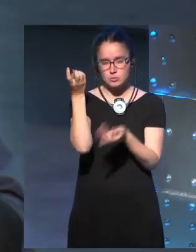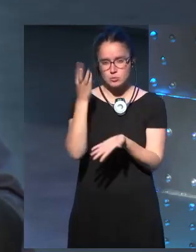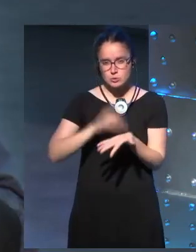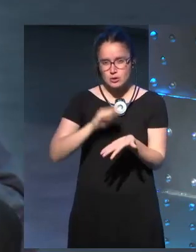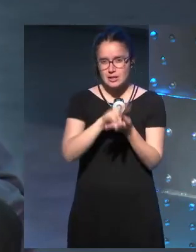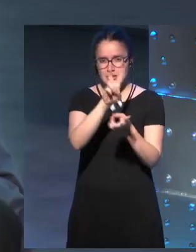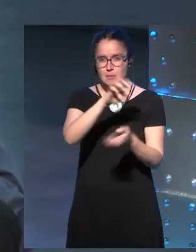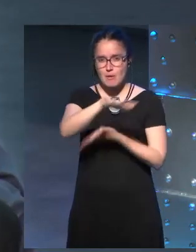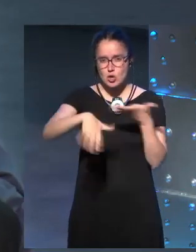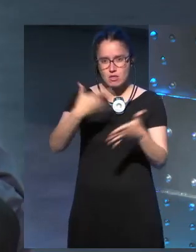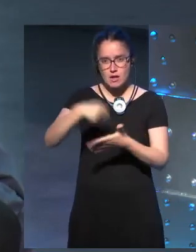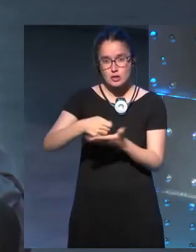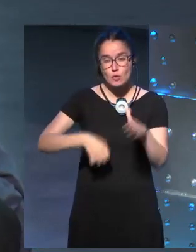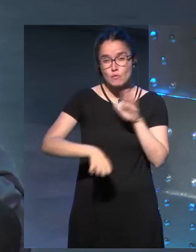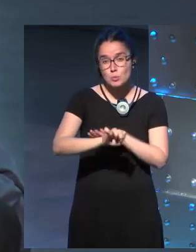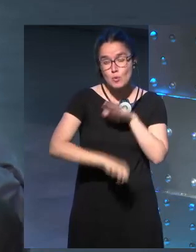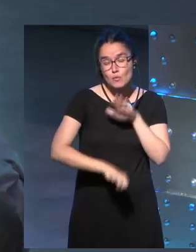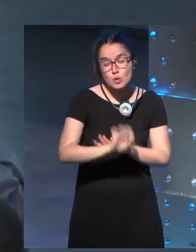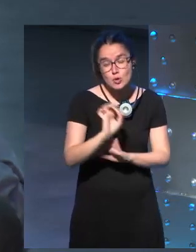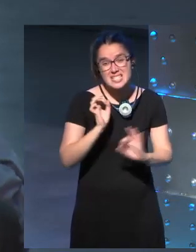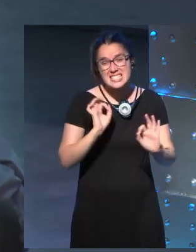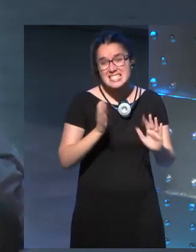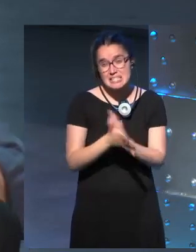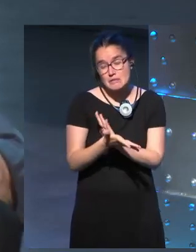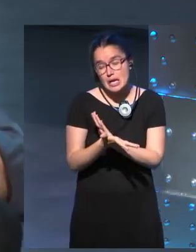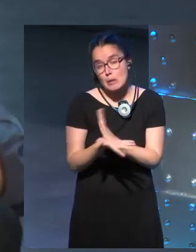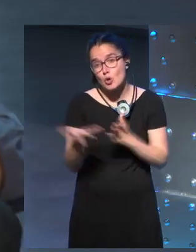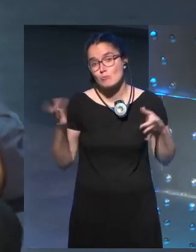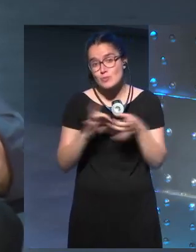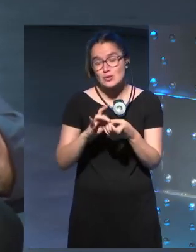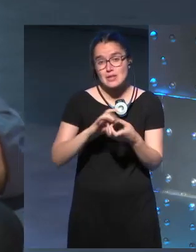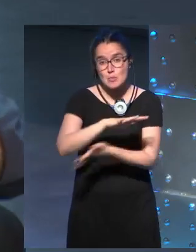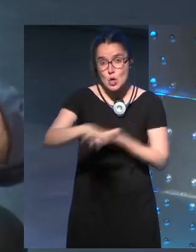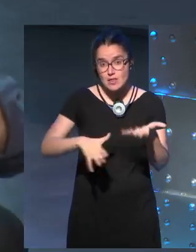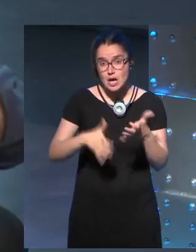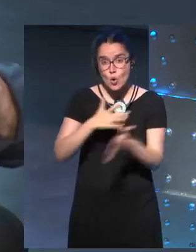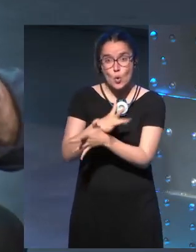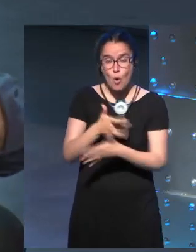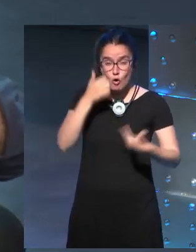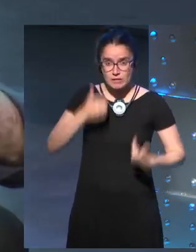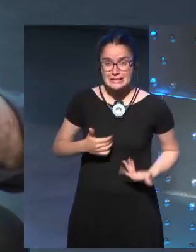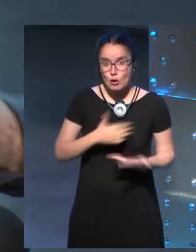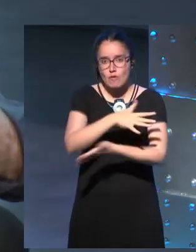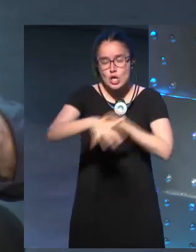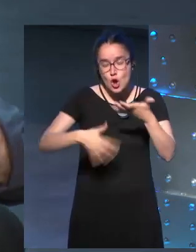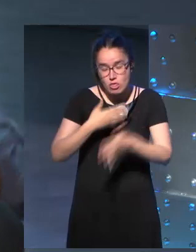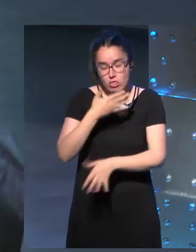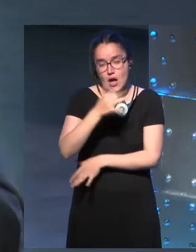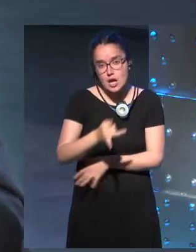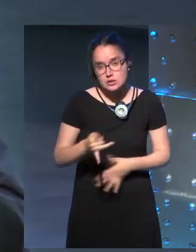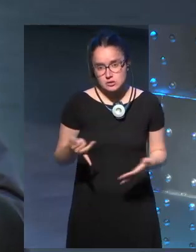football. Yeah, football is violent. It's a violent physical game whether that's played by women or men, it's